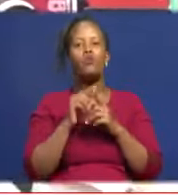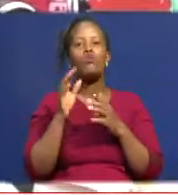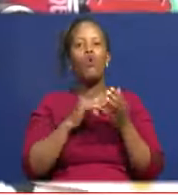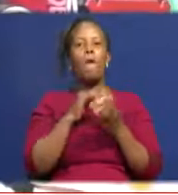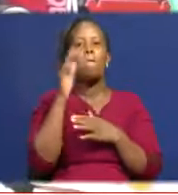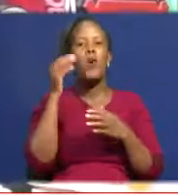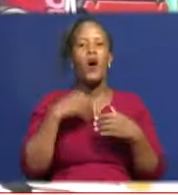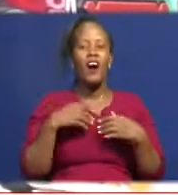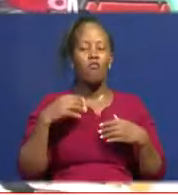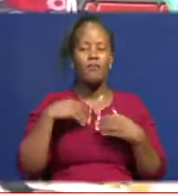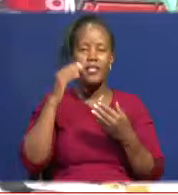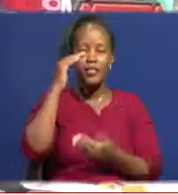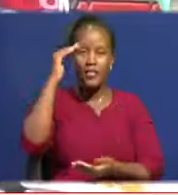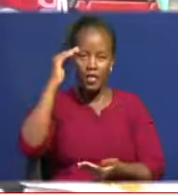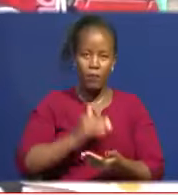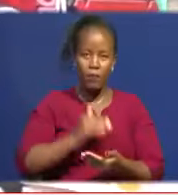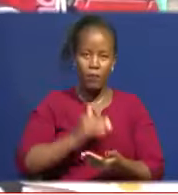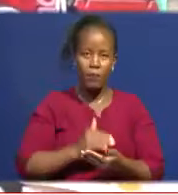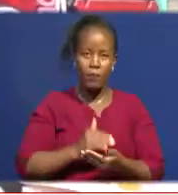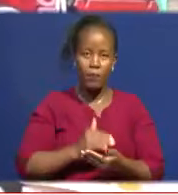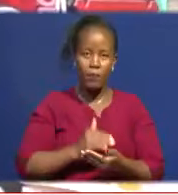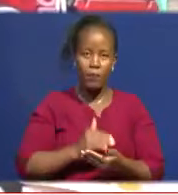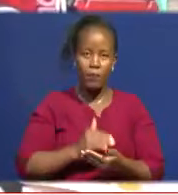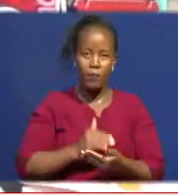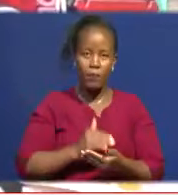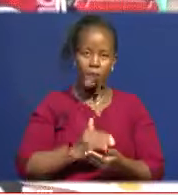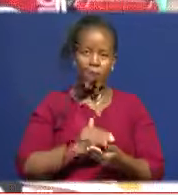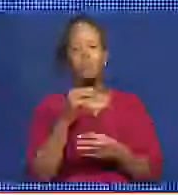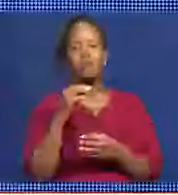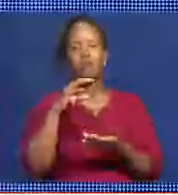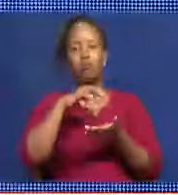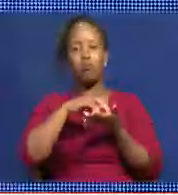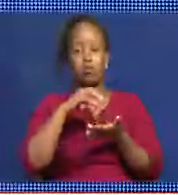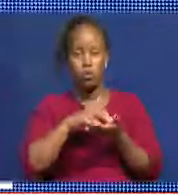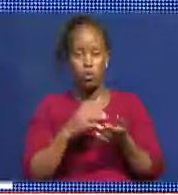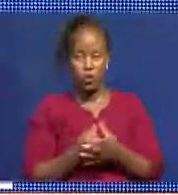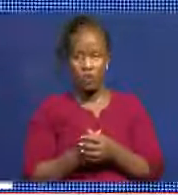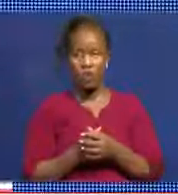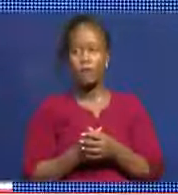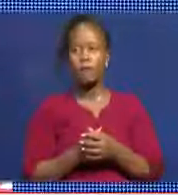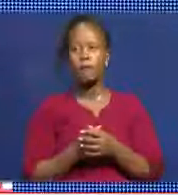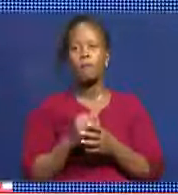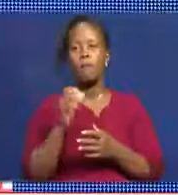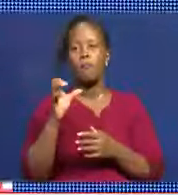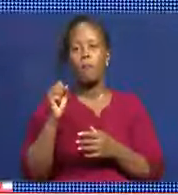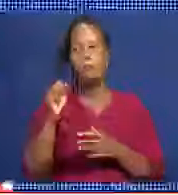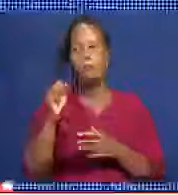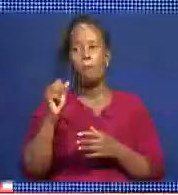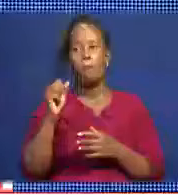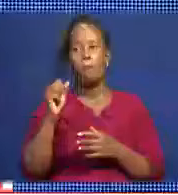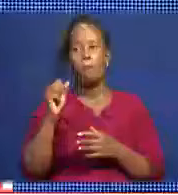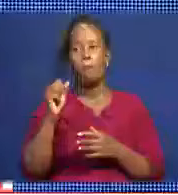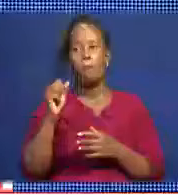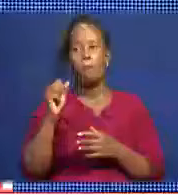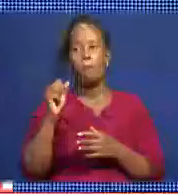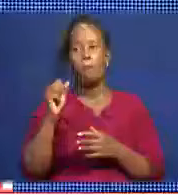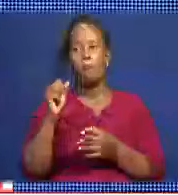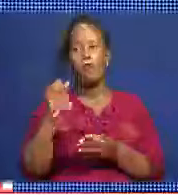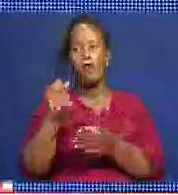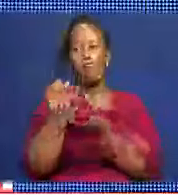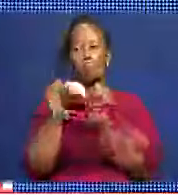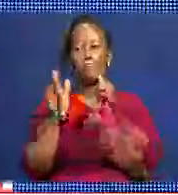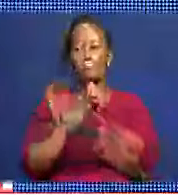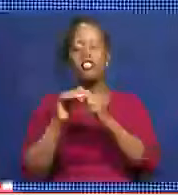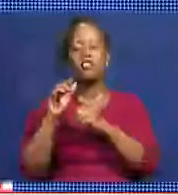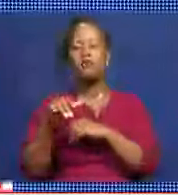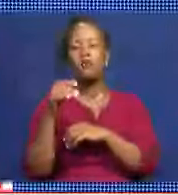post-COVID-19 era due to their risky nature. Funding gap of 19